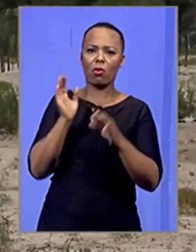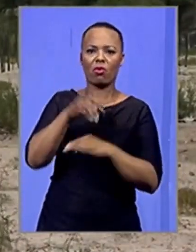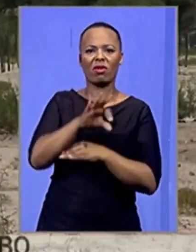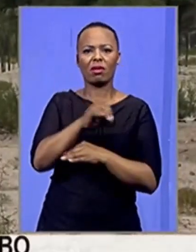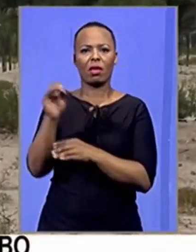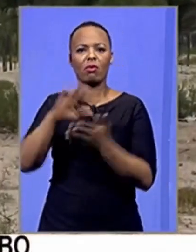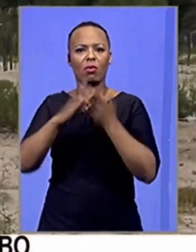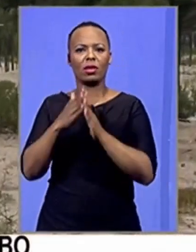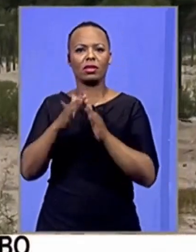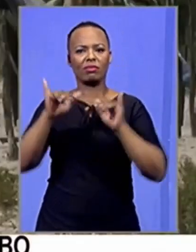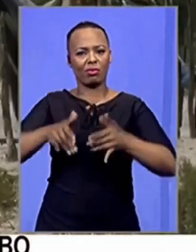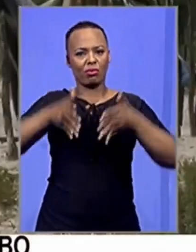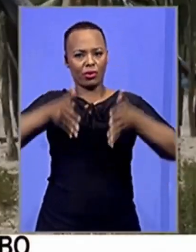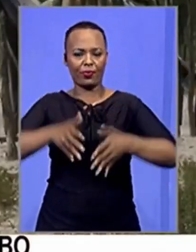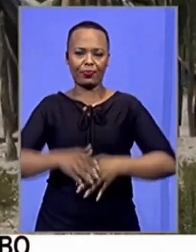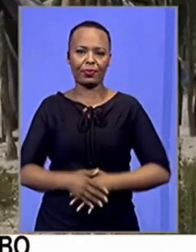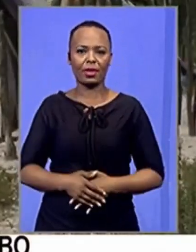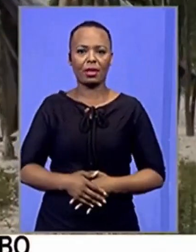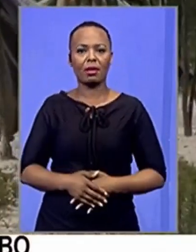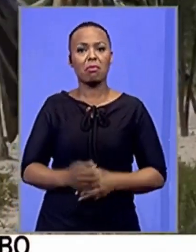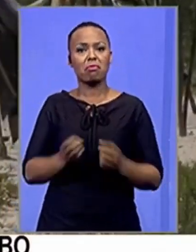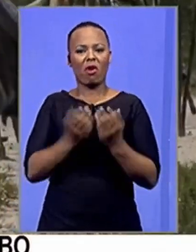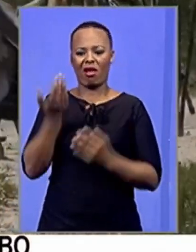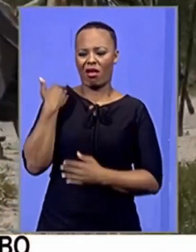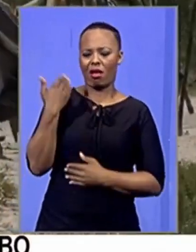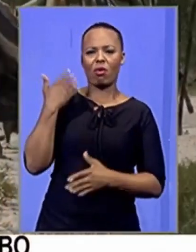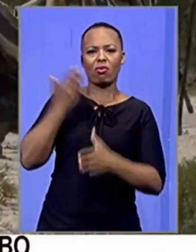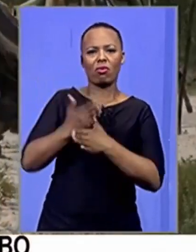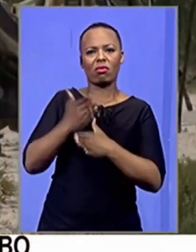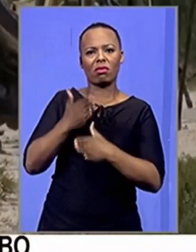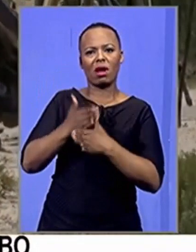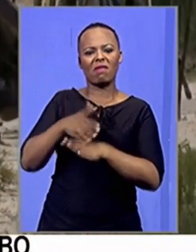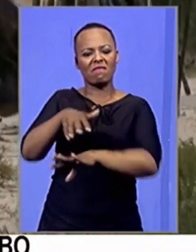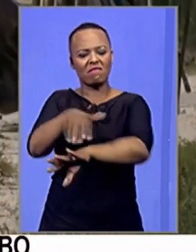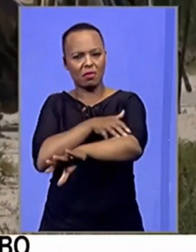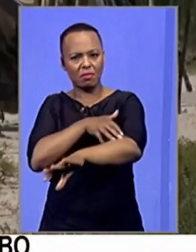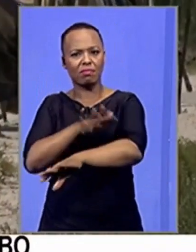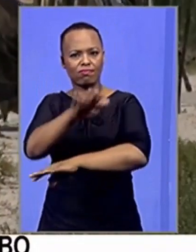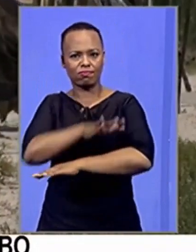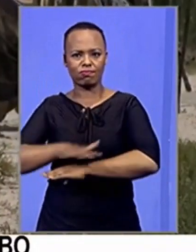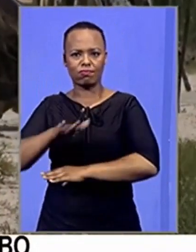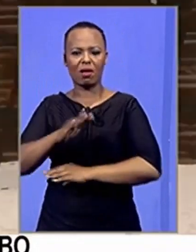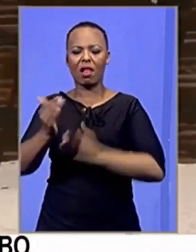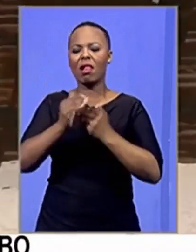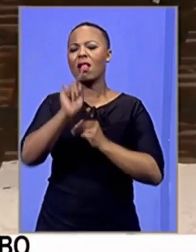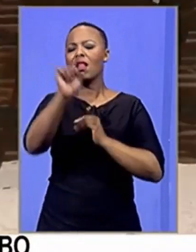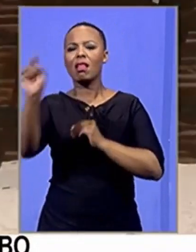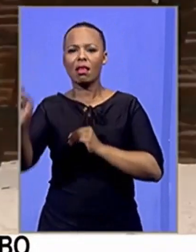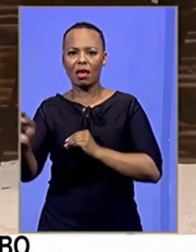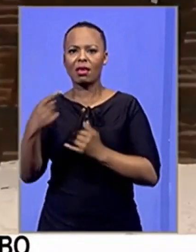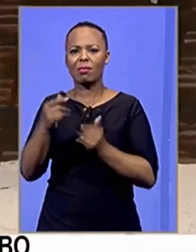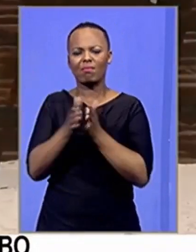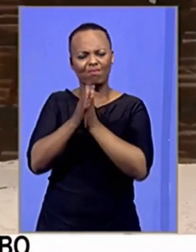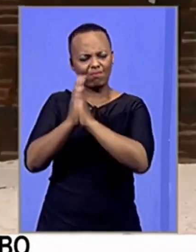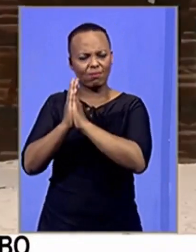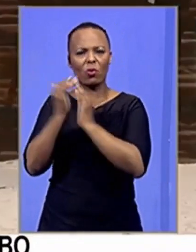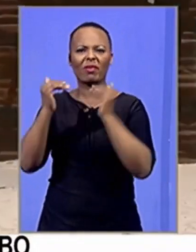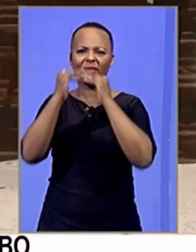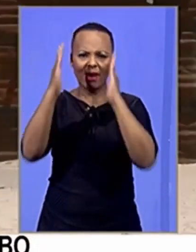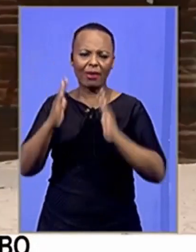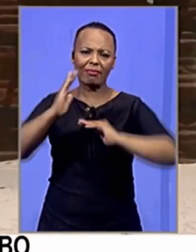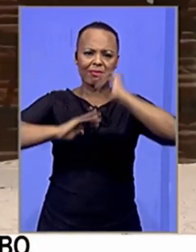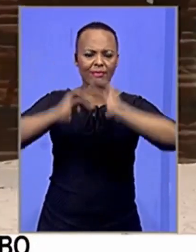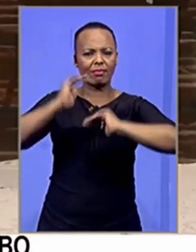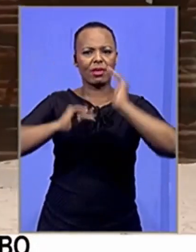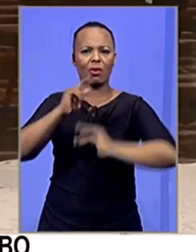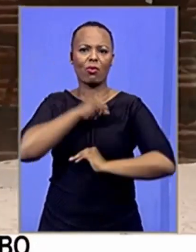300. Bontsi jwa bona ke badiri ba pele ba mo dipolaseng bao ba tswa mo metseng e fa gautshwa. Baagi ba lopa segolo bogolo matlo ka bontsi